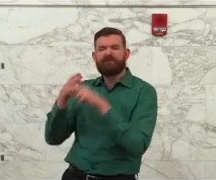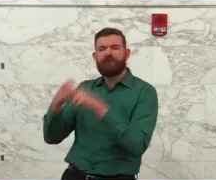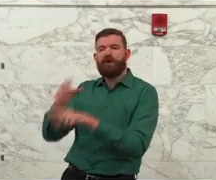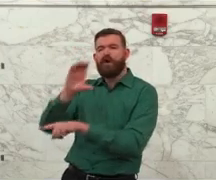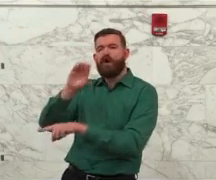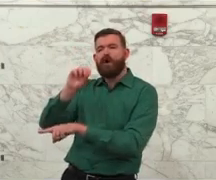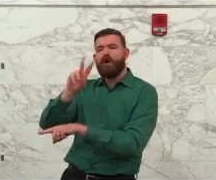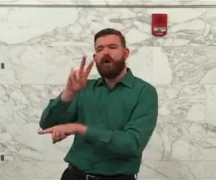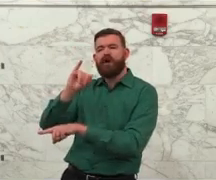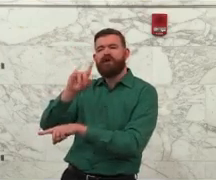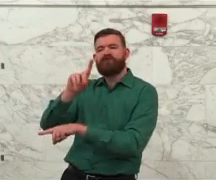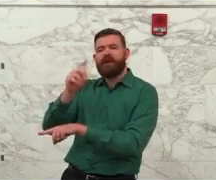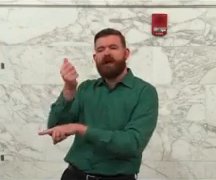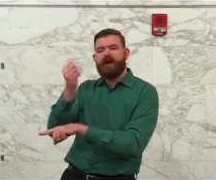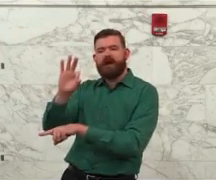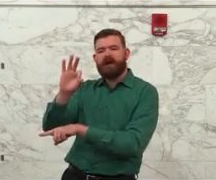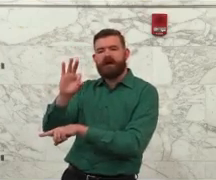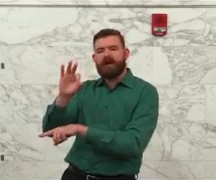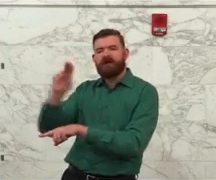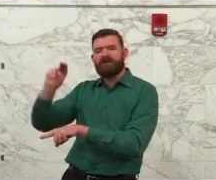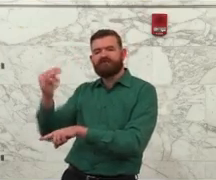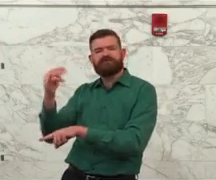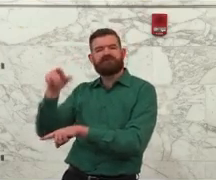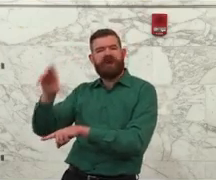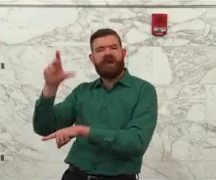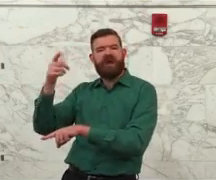covid19.nj.gov. I'll come back to that in a moment.